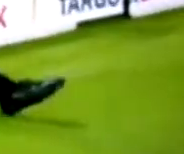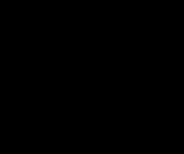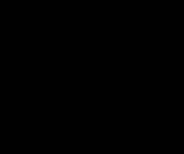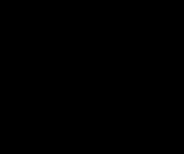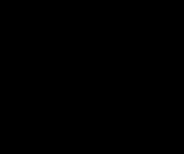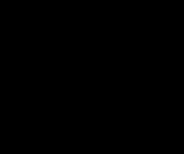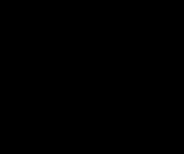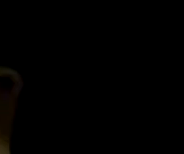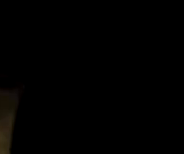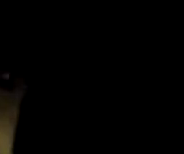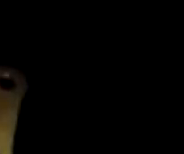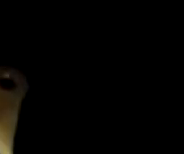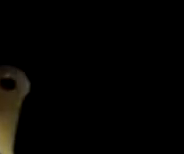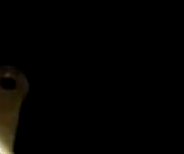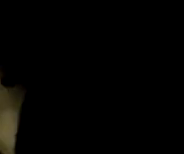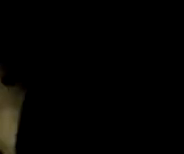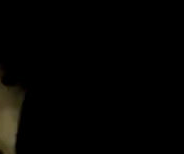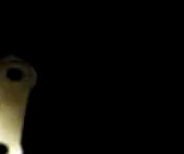of